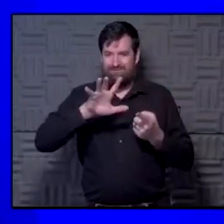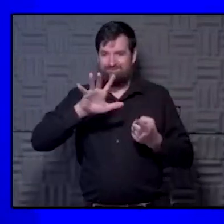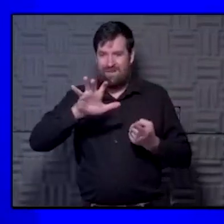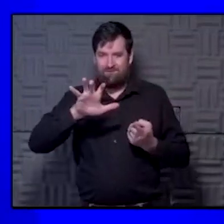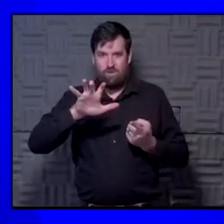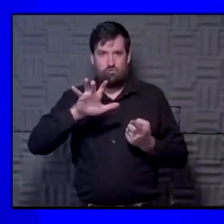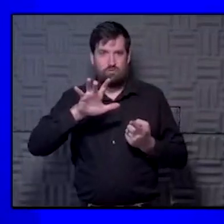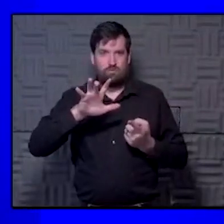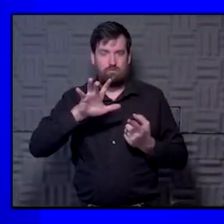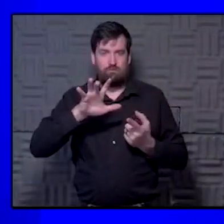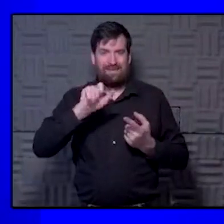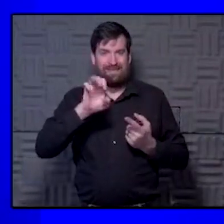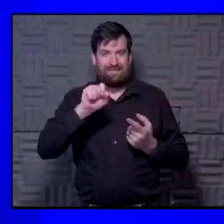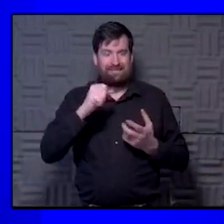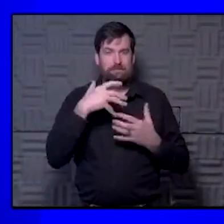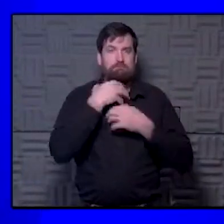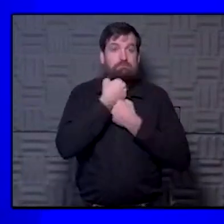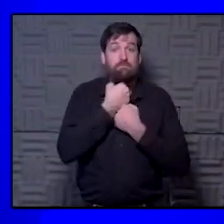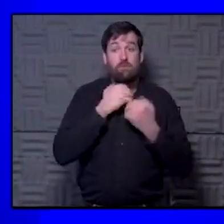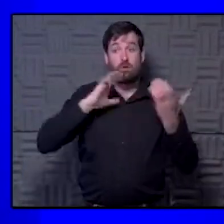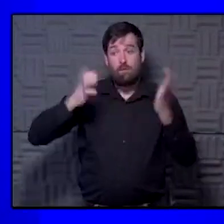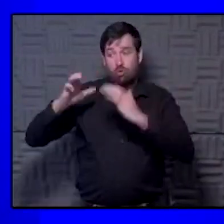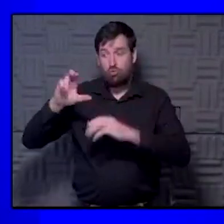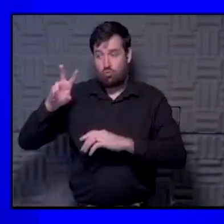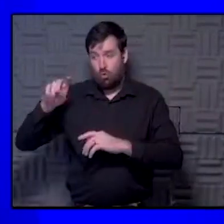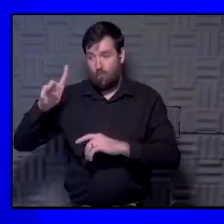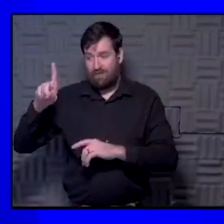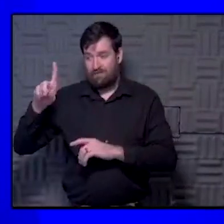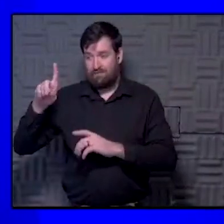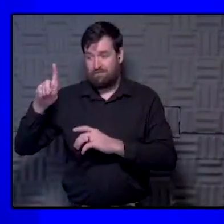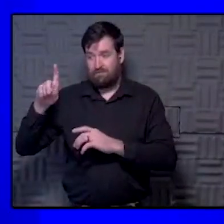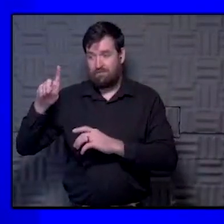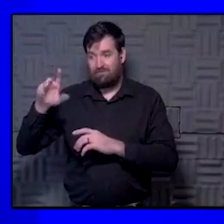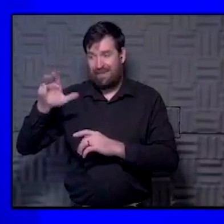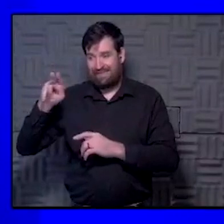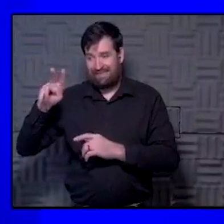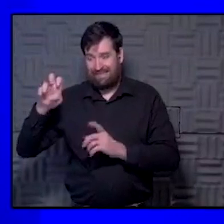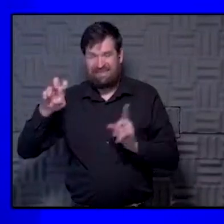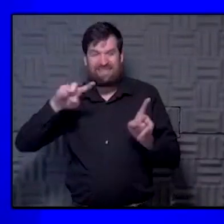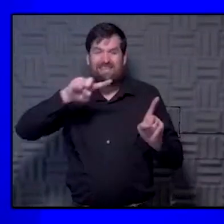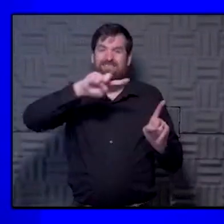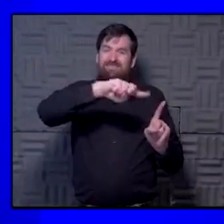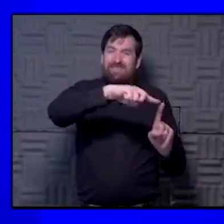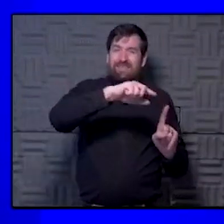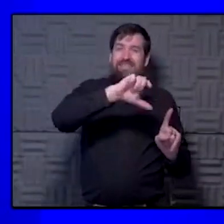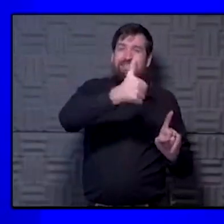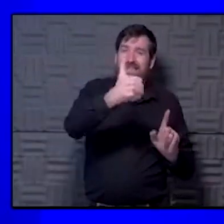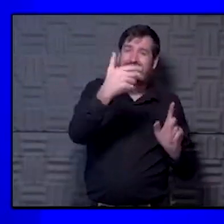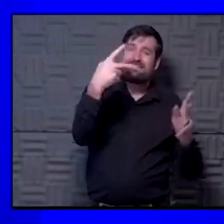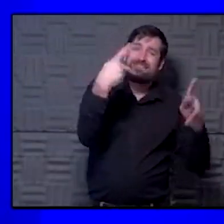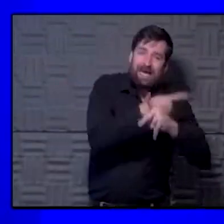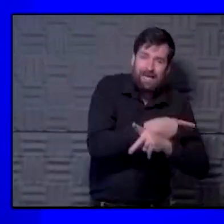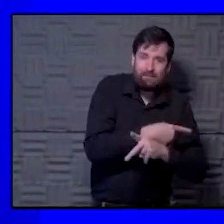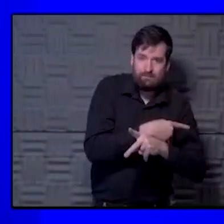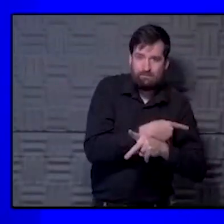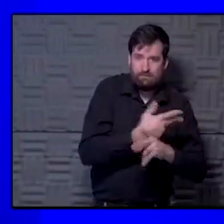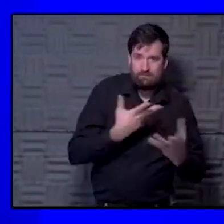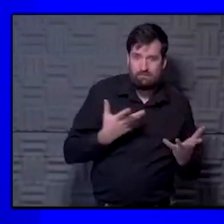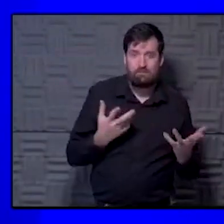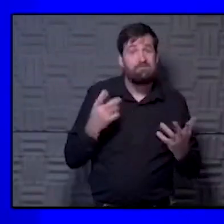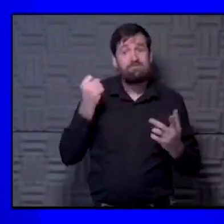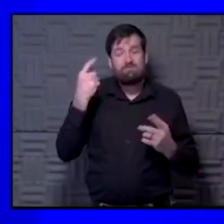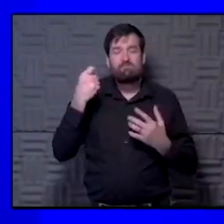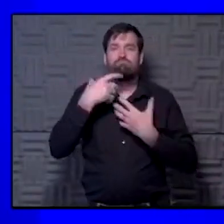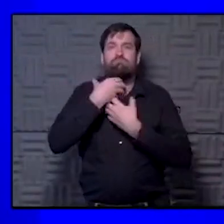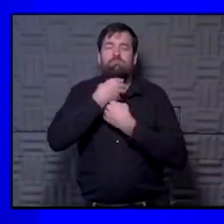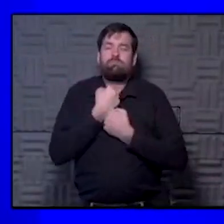so we're talking, 10 times what we see with this vaccine at least. And so, just to try to reassure everybody, anaphylaxis